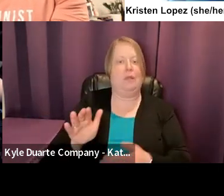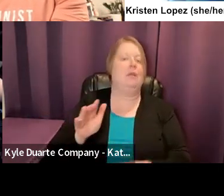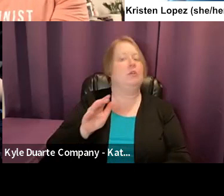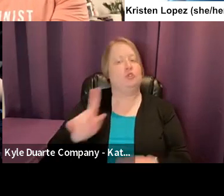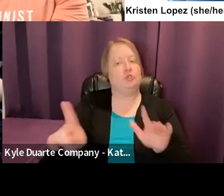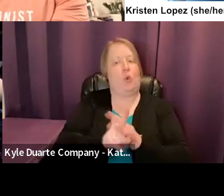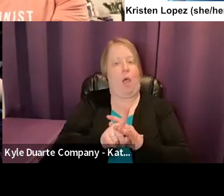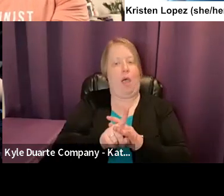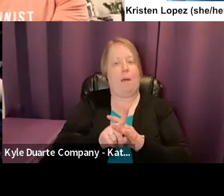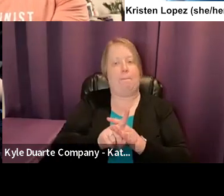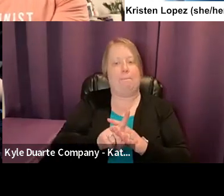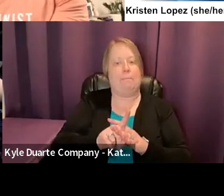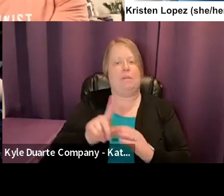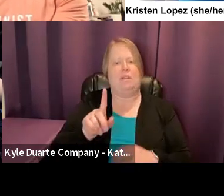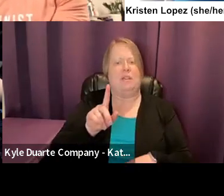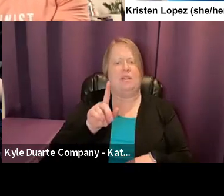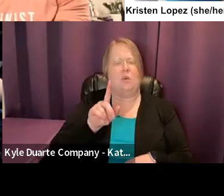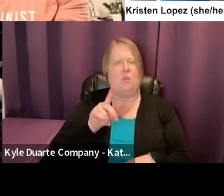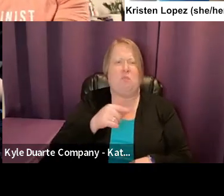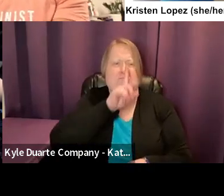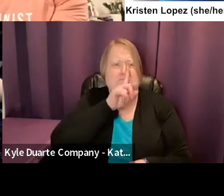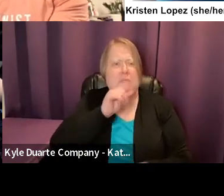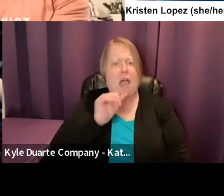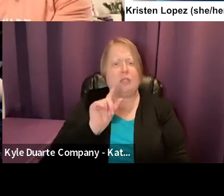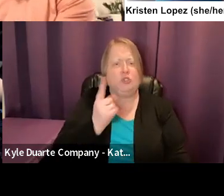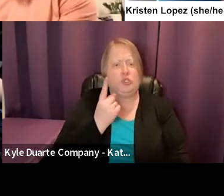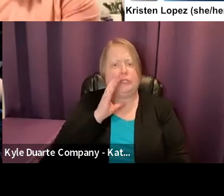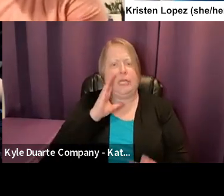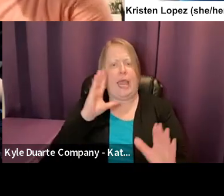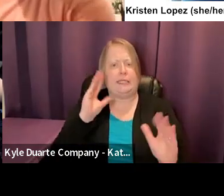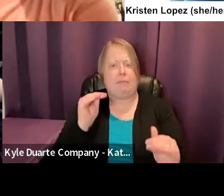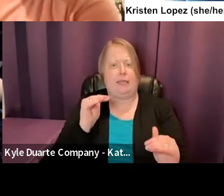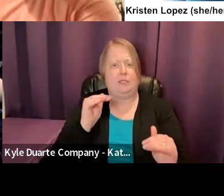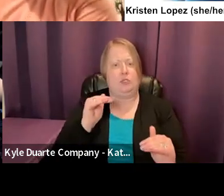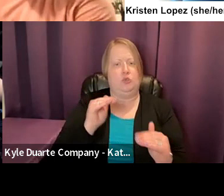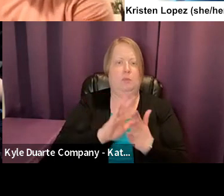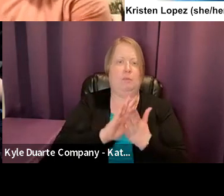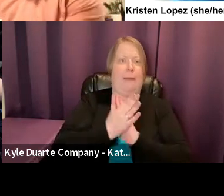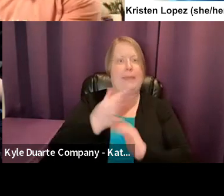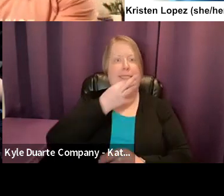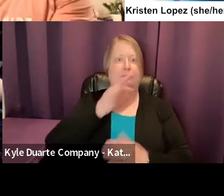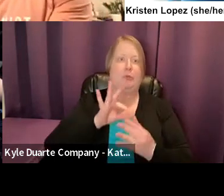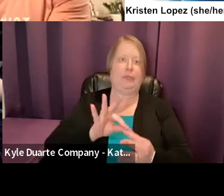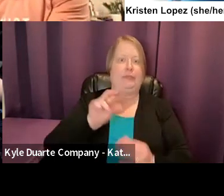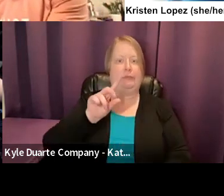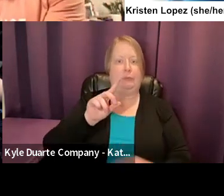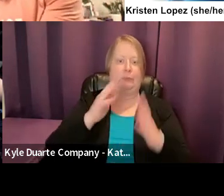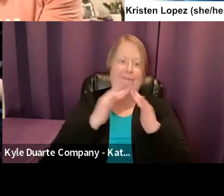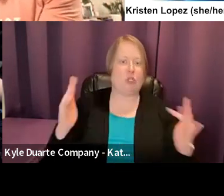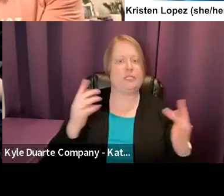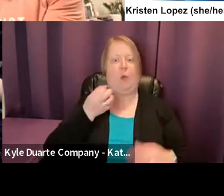just be expected to just make people with more privilege feel better about themselves. So, you know, I appreciate you